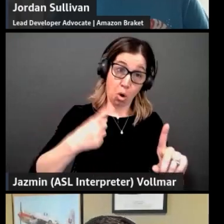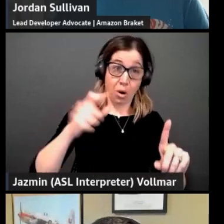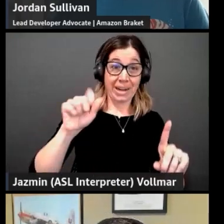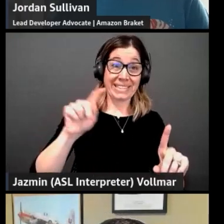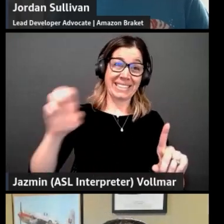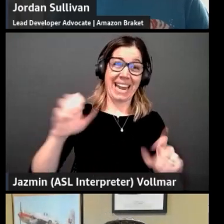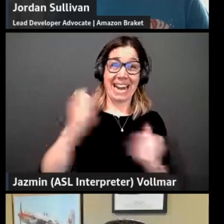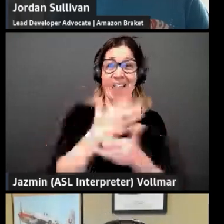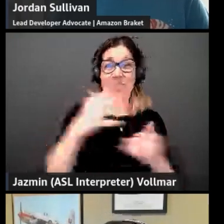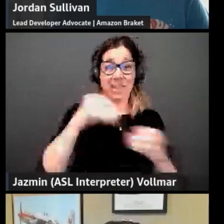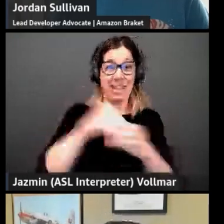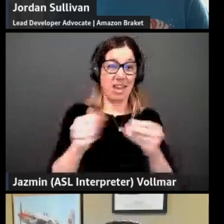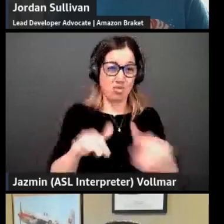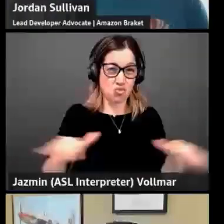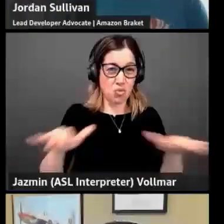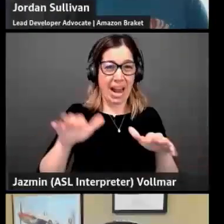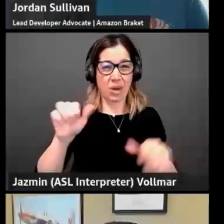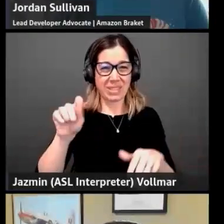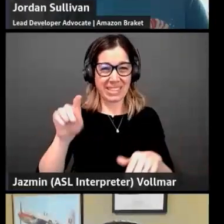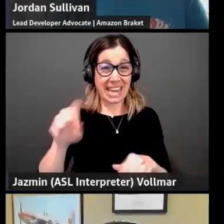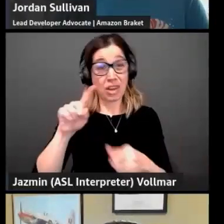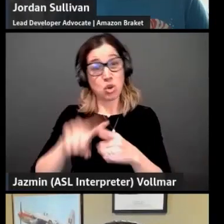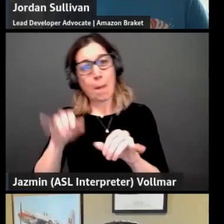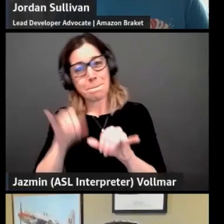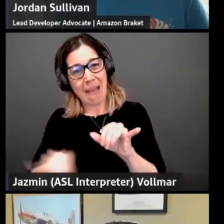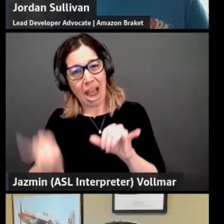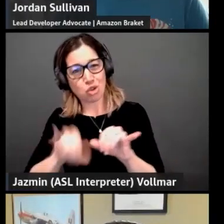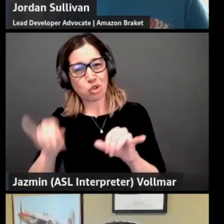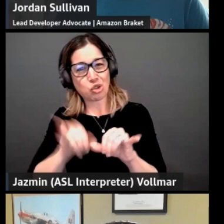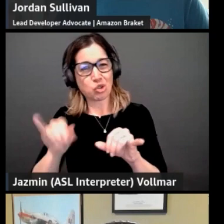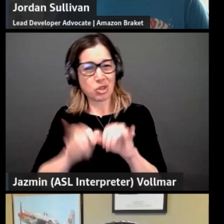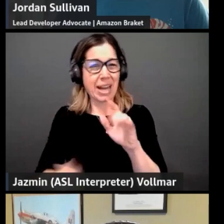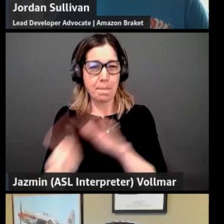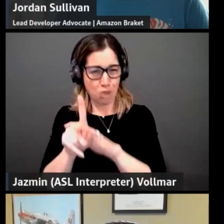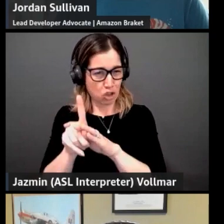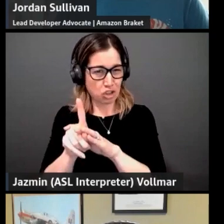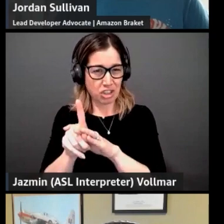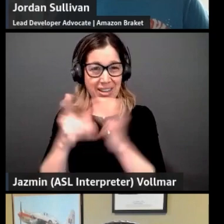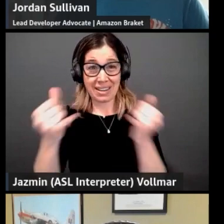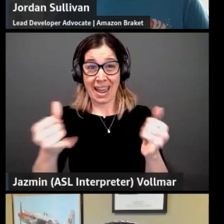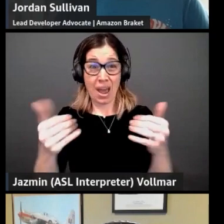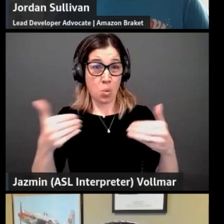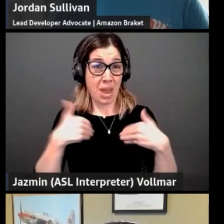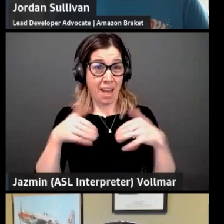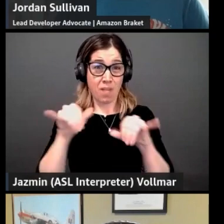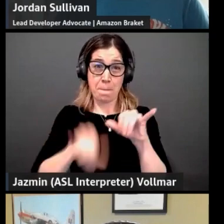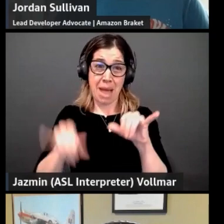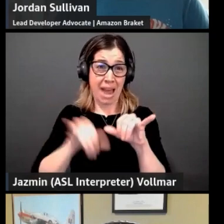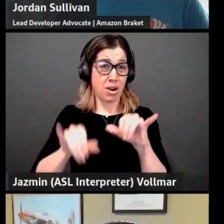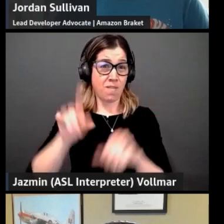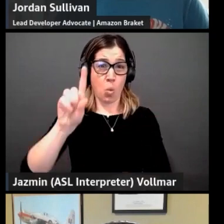ground state to a pattern emerging. So we now have this pattern of